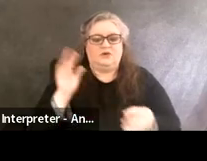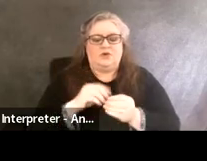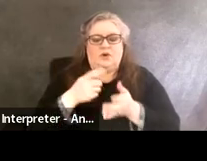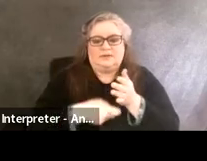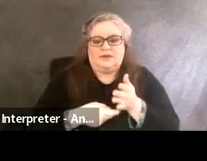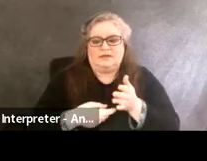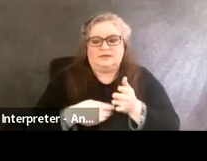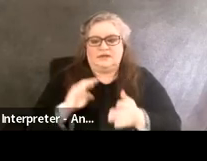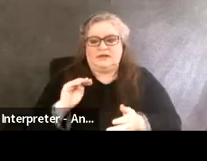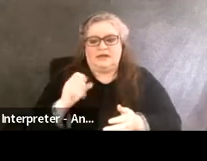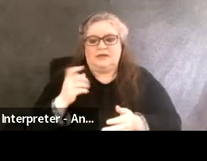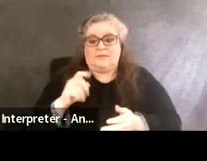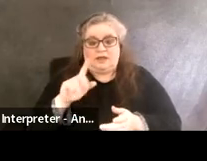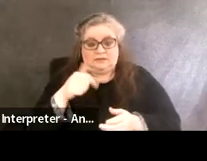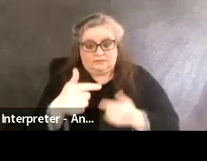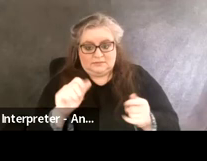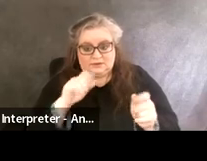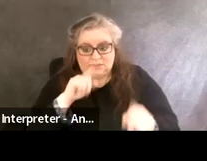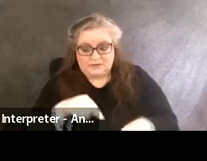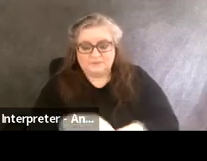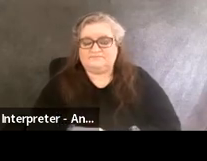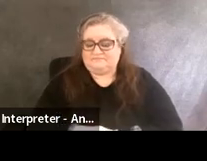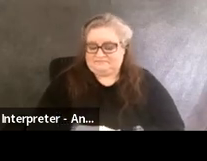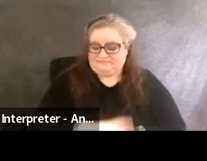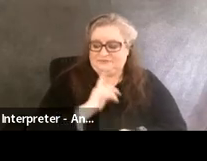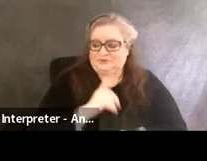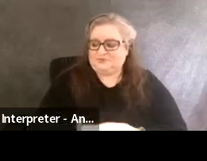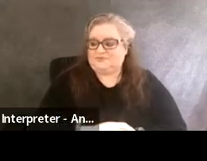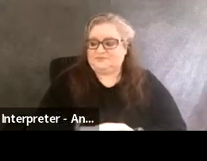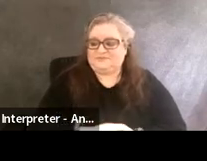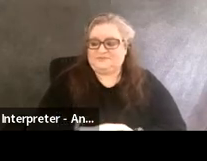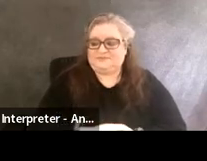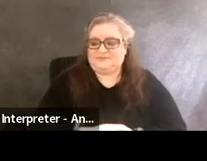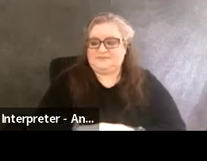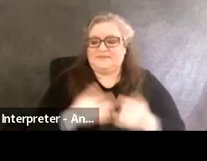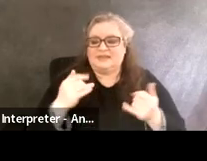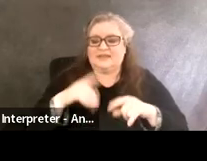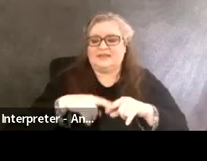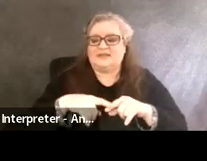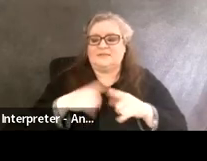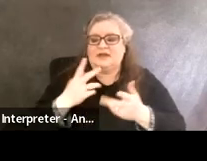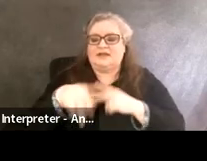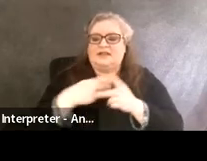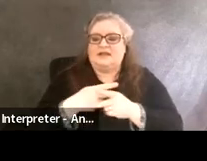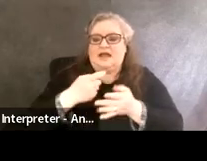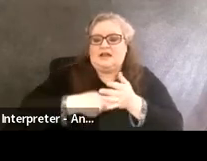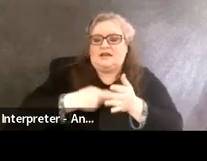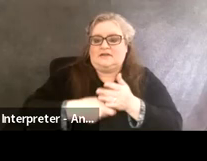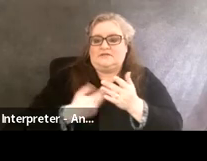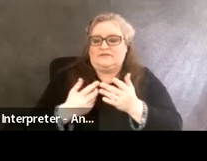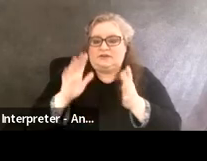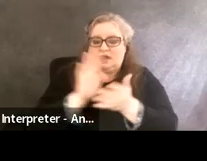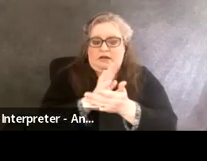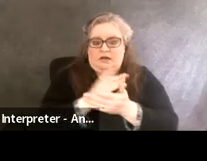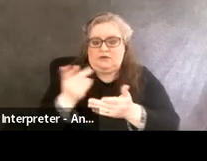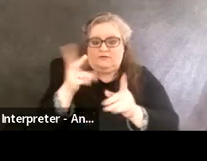Megan, can you answer this one? Sure. Yeah, so this depends on which type of tax return that you file.